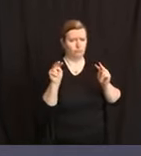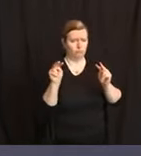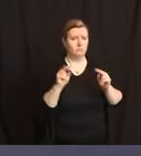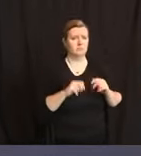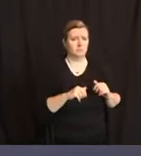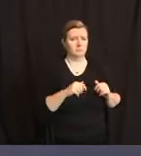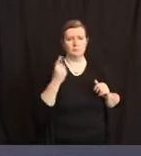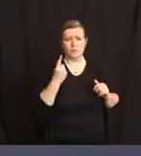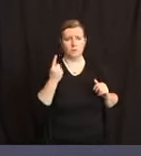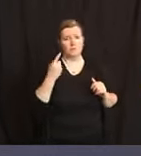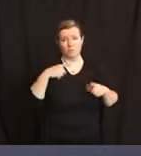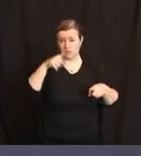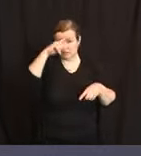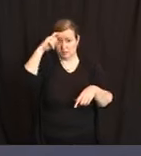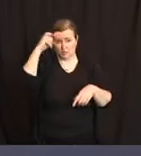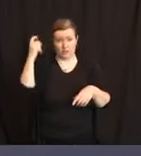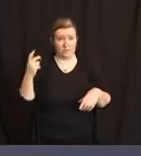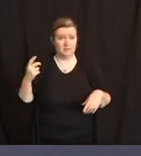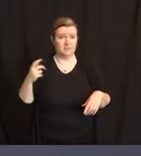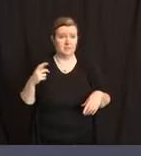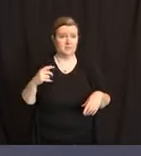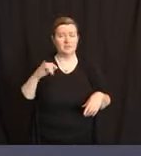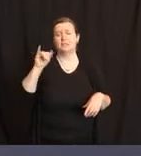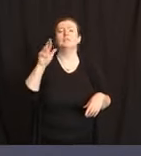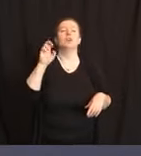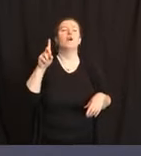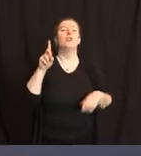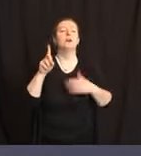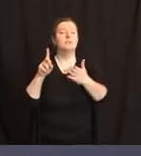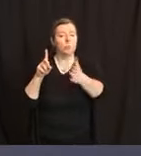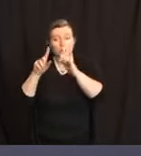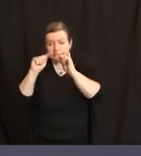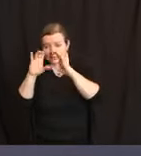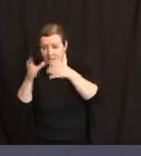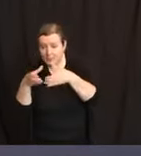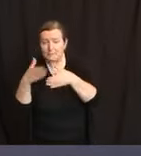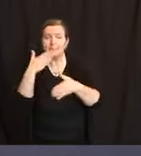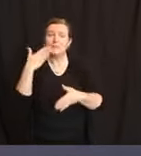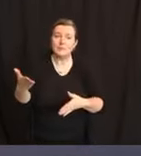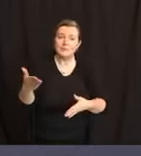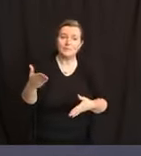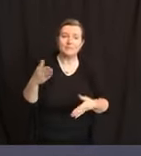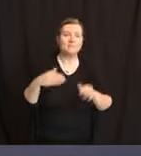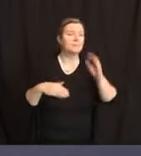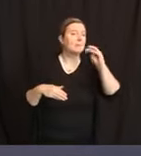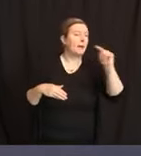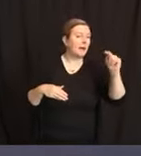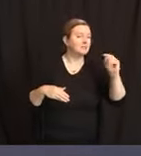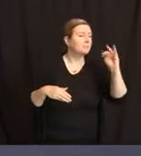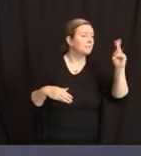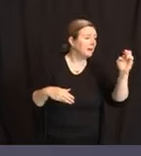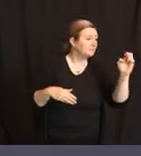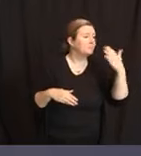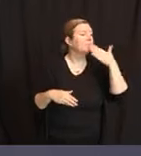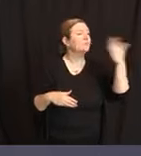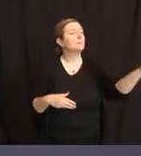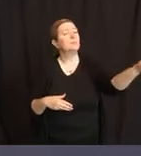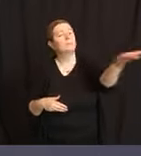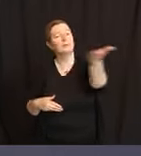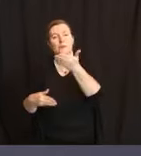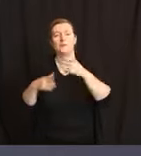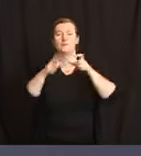in the summer. Jared, I know you and your team will be as well. Matt and Mike, I thank you. Everybody just keep doing it, what you're